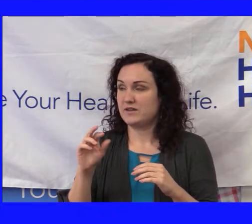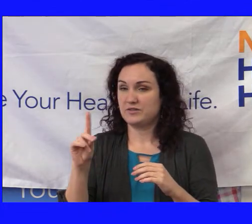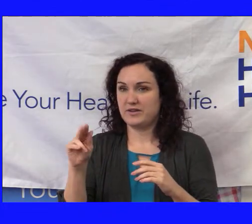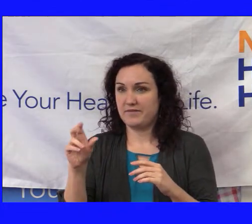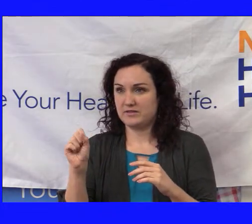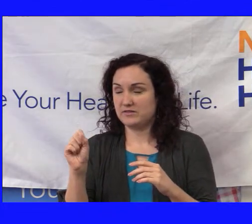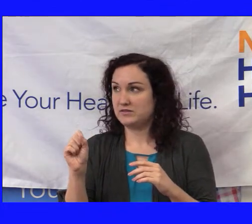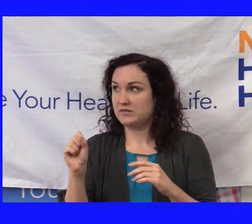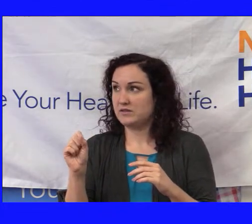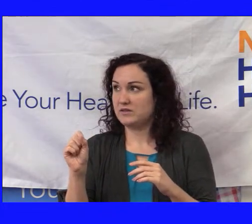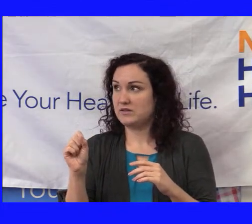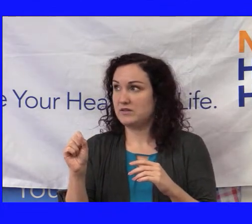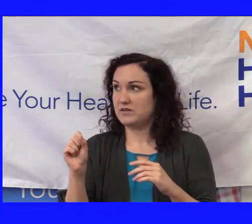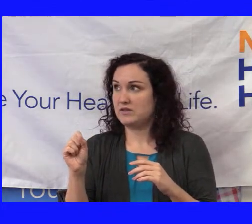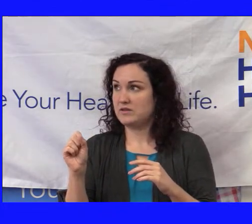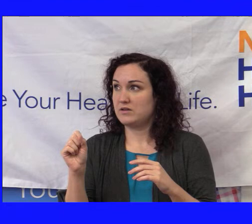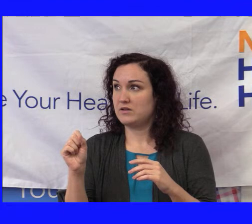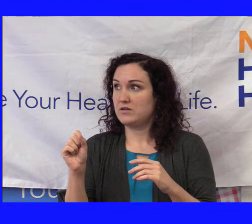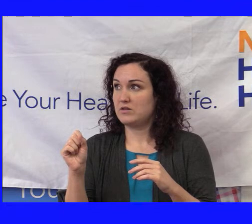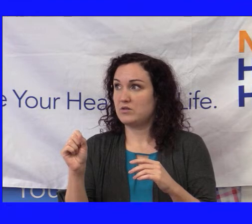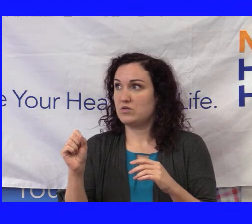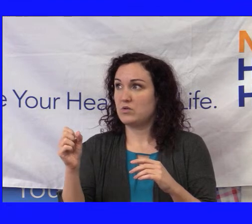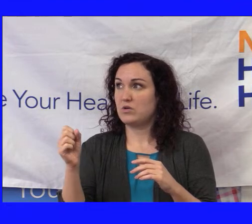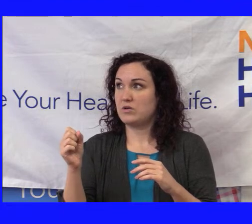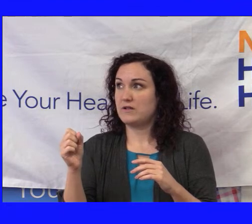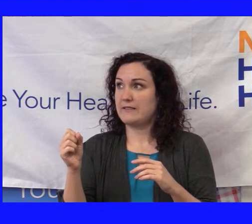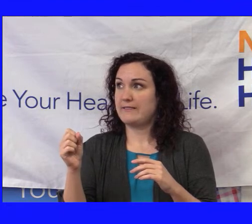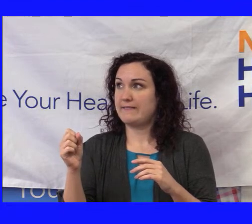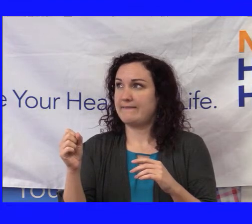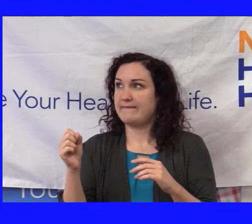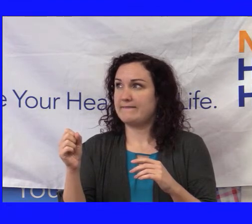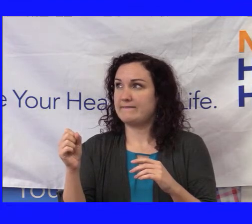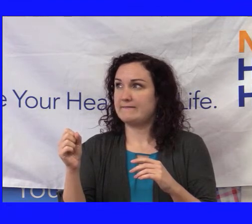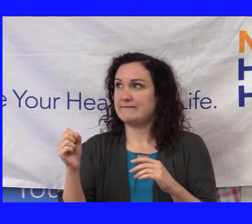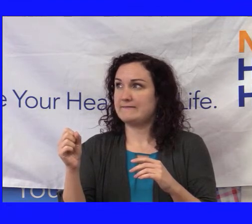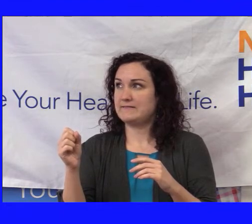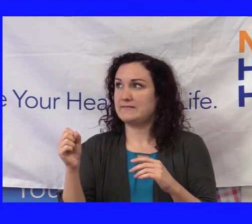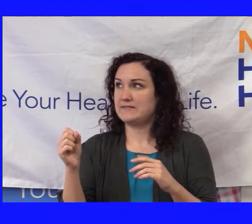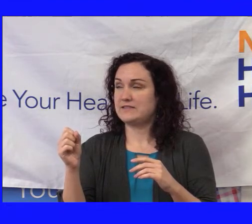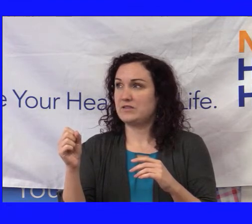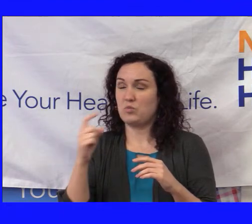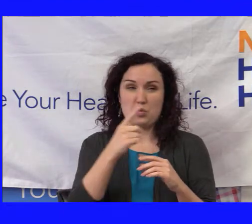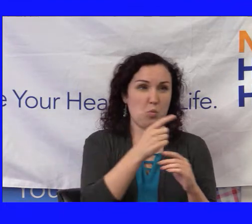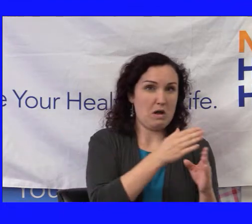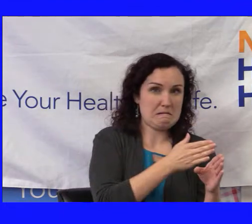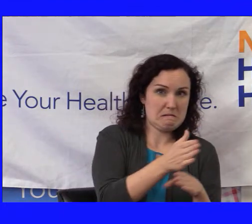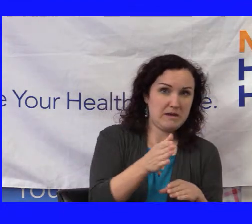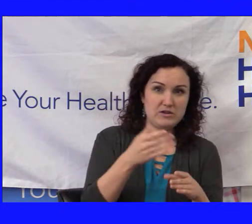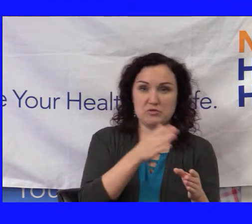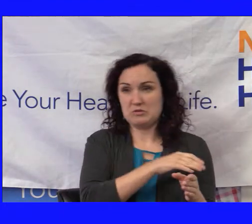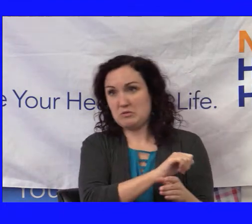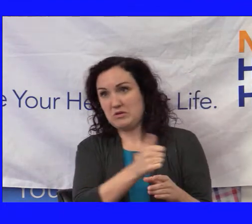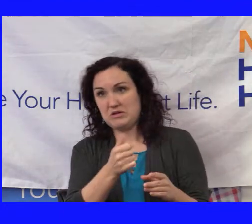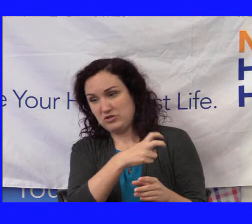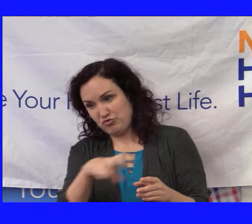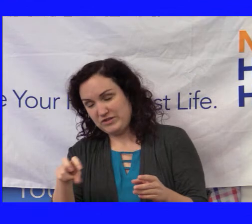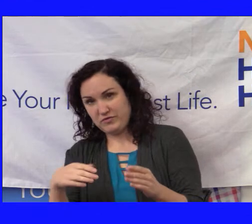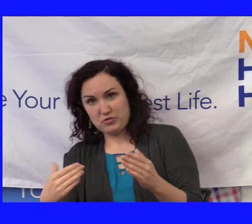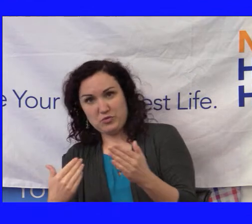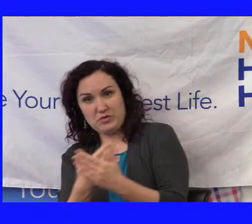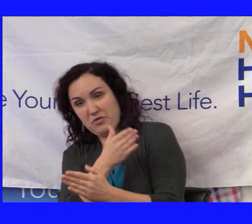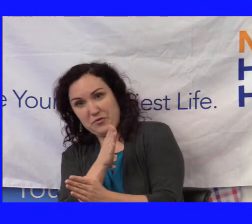and Dr. Davis, can Yes, you sir. hold 1 second? Let me just check because we are moving from one area to another just to make sure that there's no other questions.